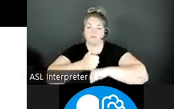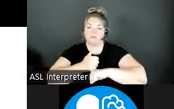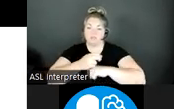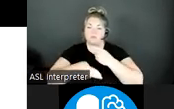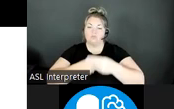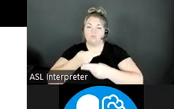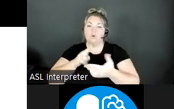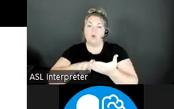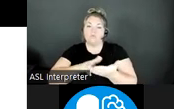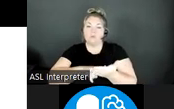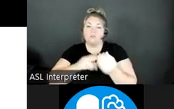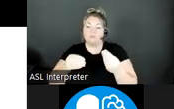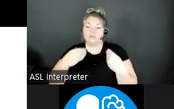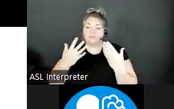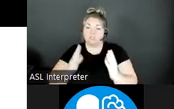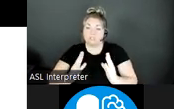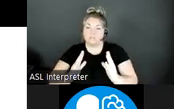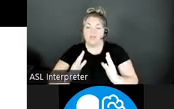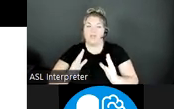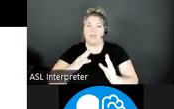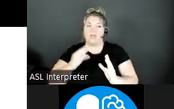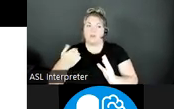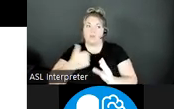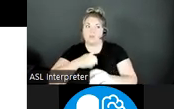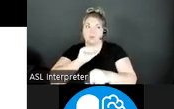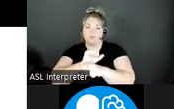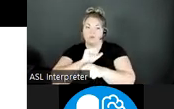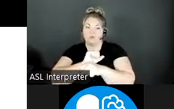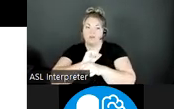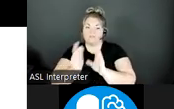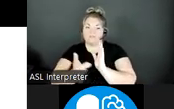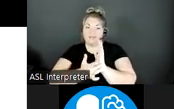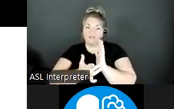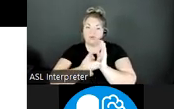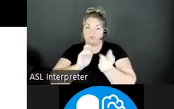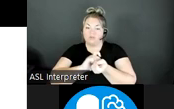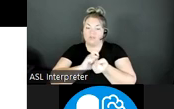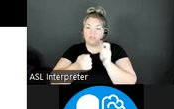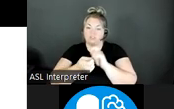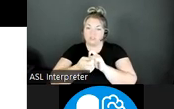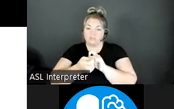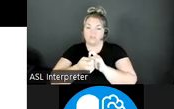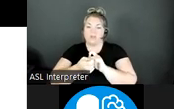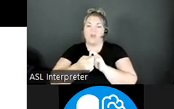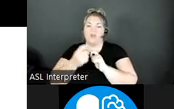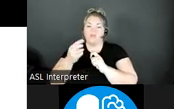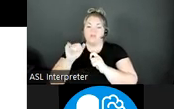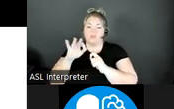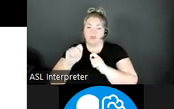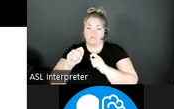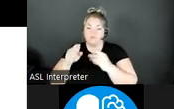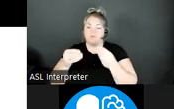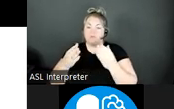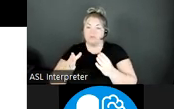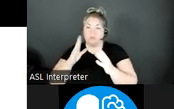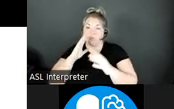provisions. And we've been working on both technical changes in terms of what the draft provisions could look like.